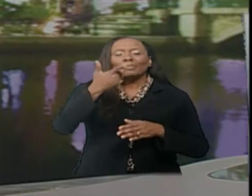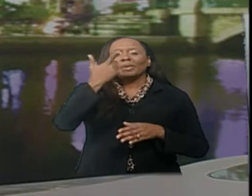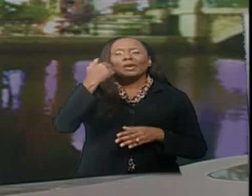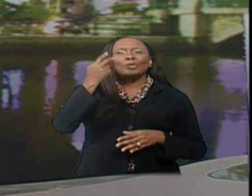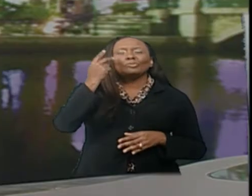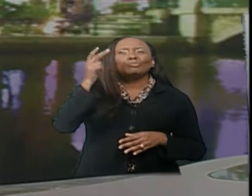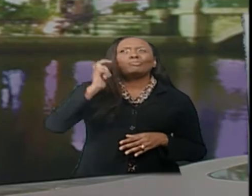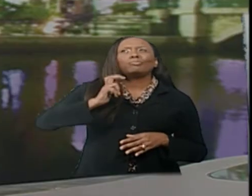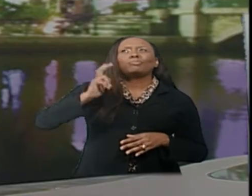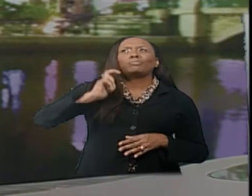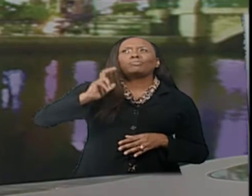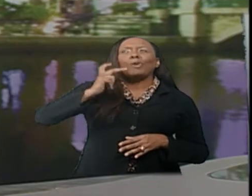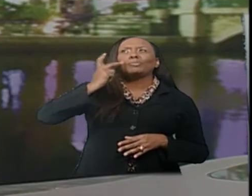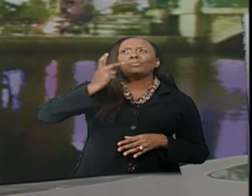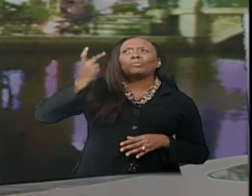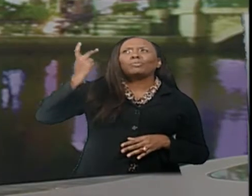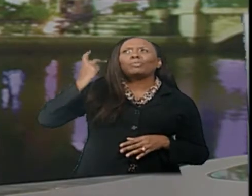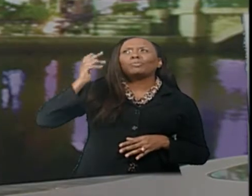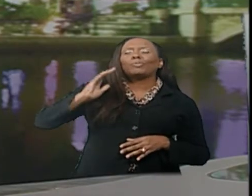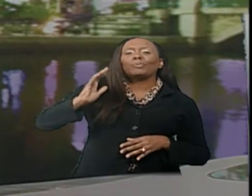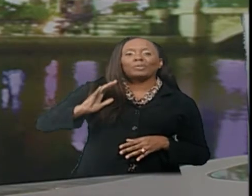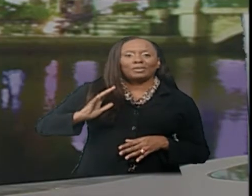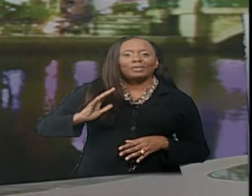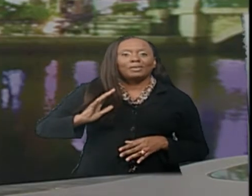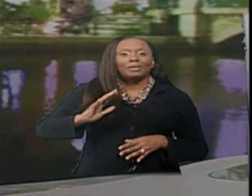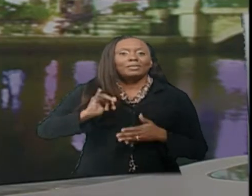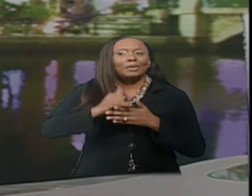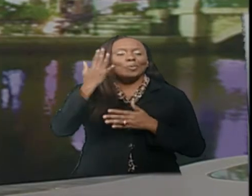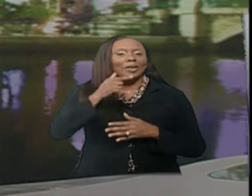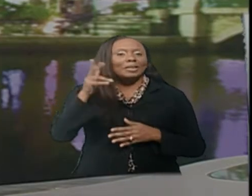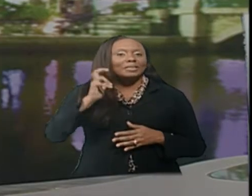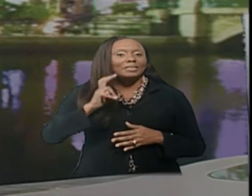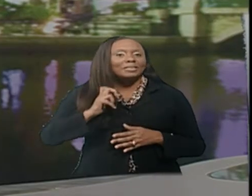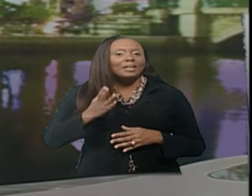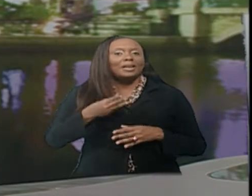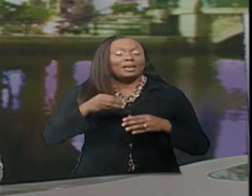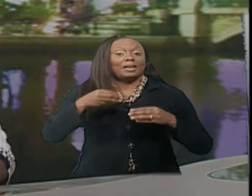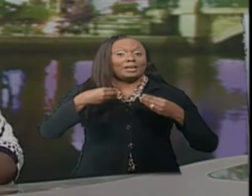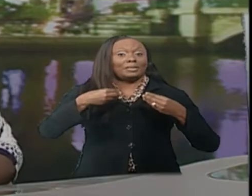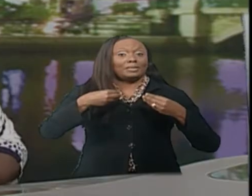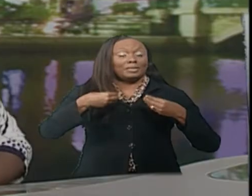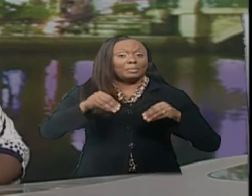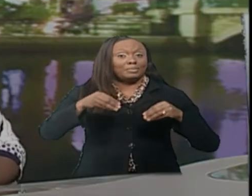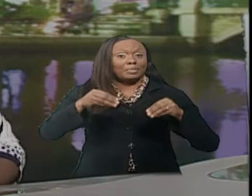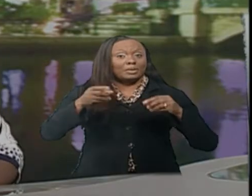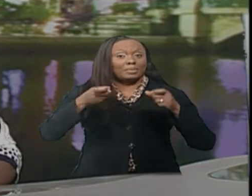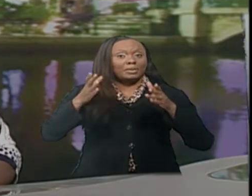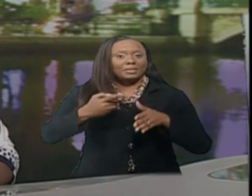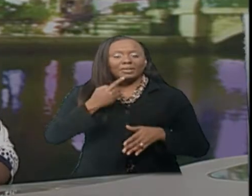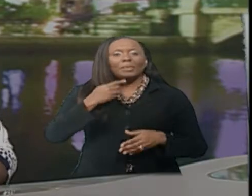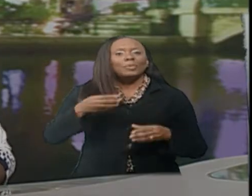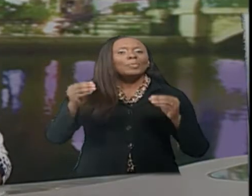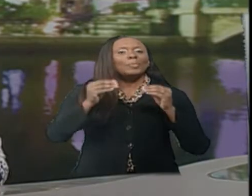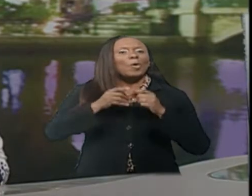charity. And that makes it much easier going forward when you're seeking donations to do